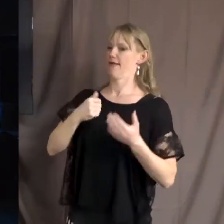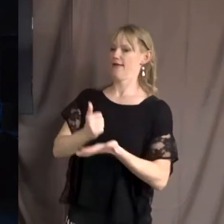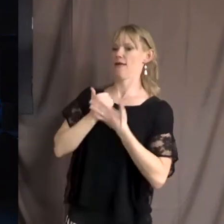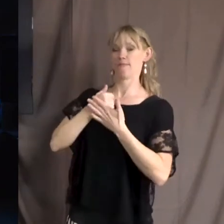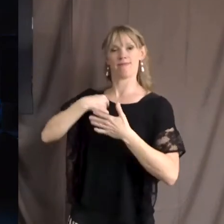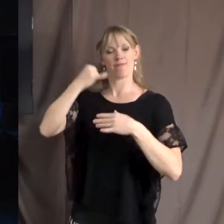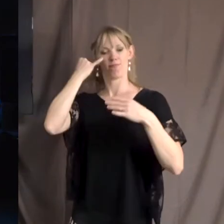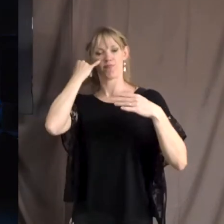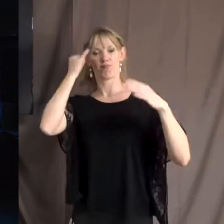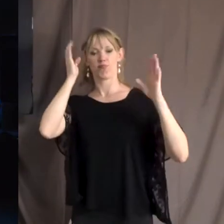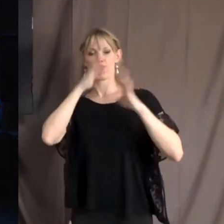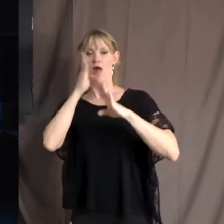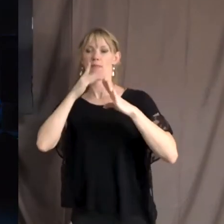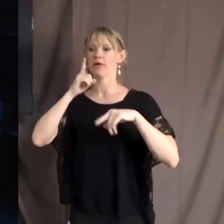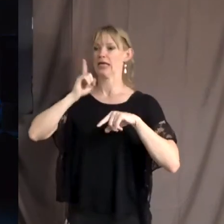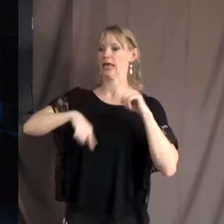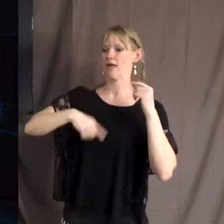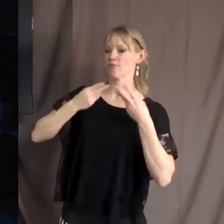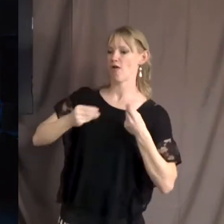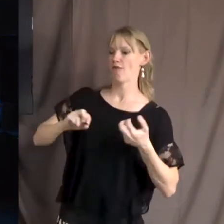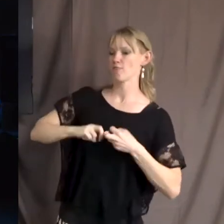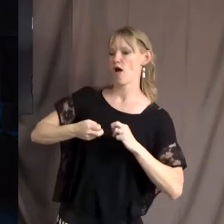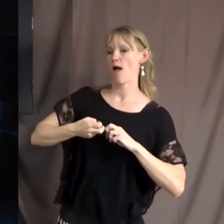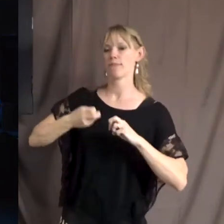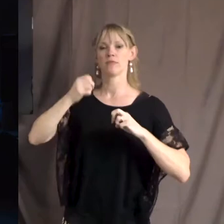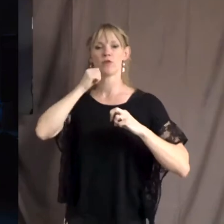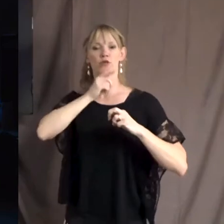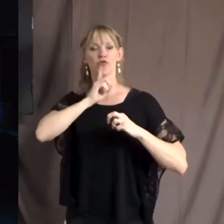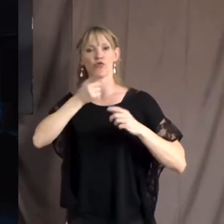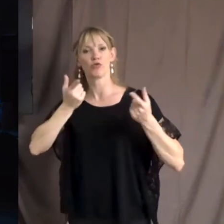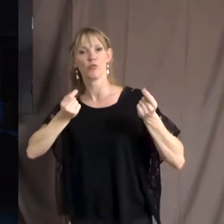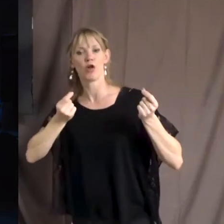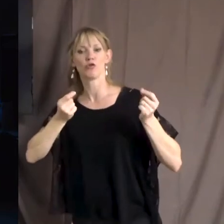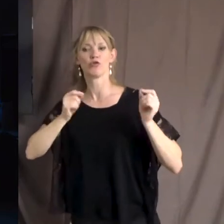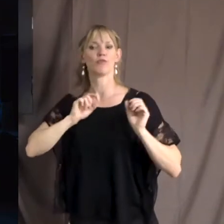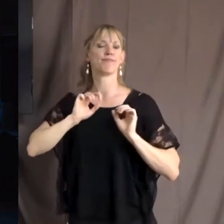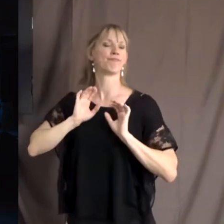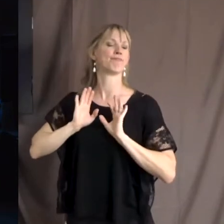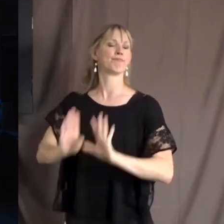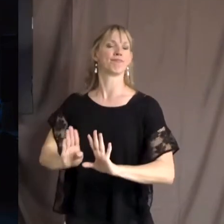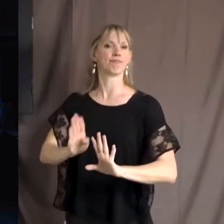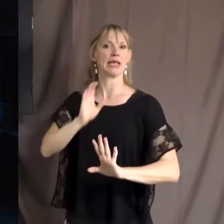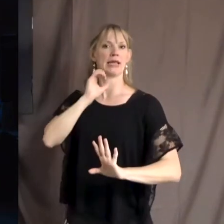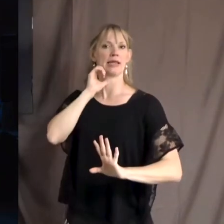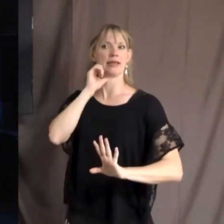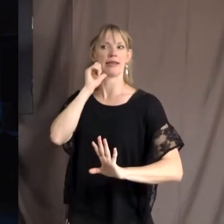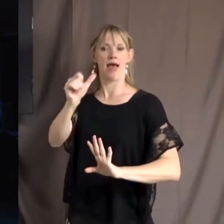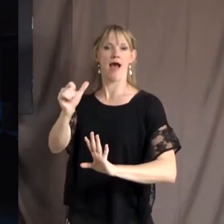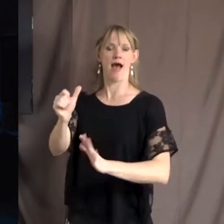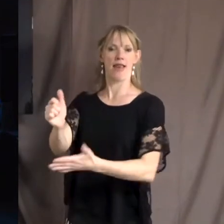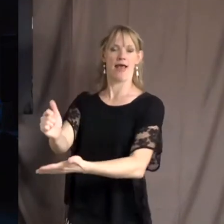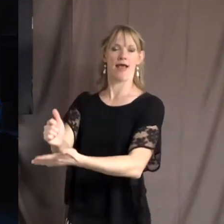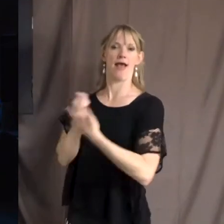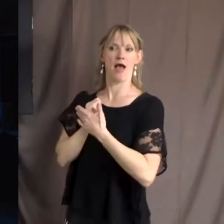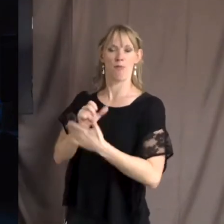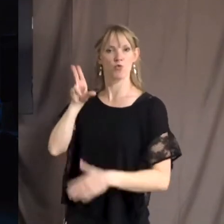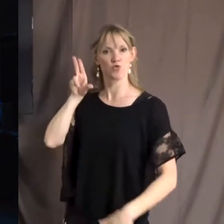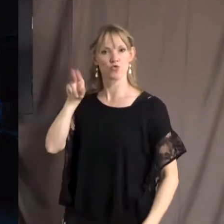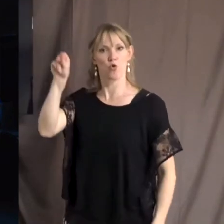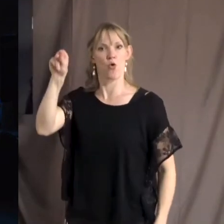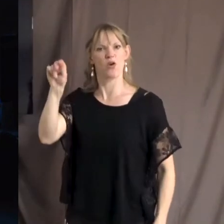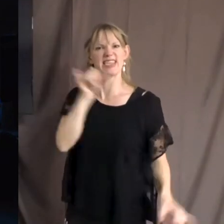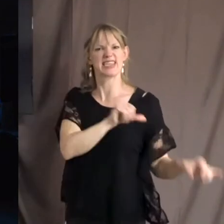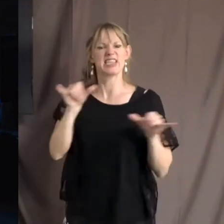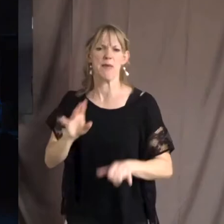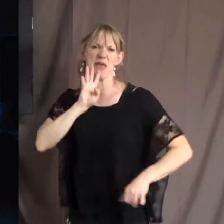trouble, if we don't know how to solve a problem, if we're not sure what to do, God forbid anyone try to help us with it. We're kind of like a little 4-year-old. I